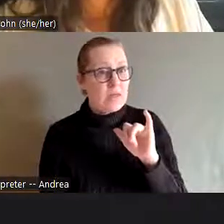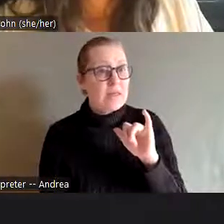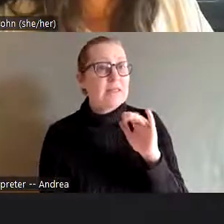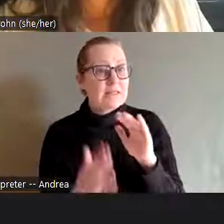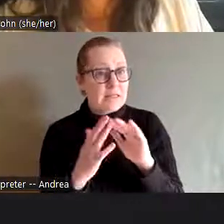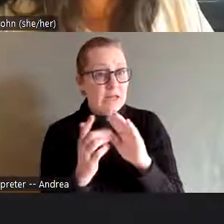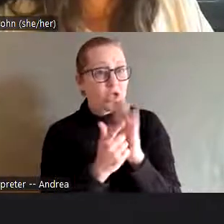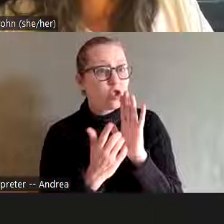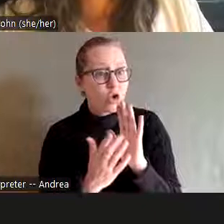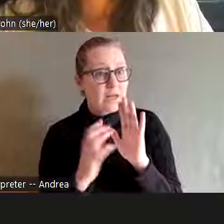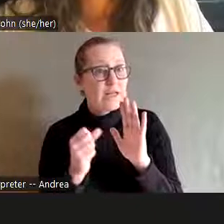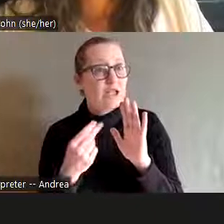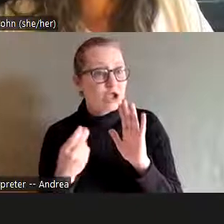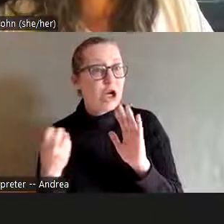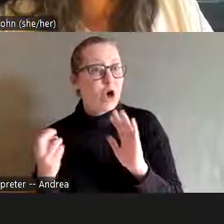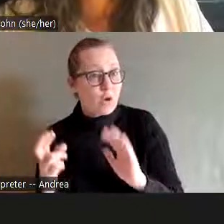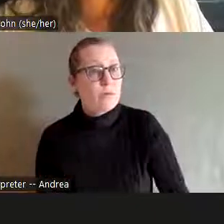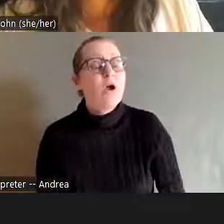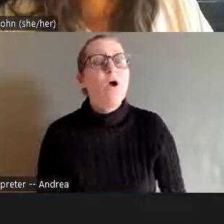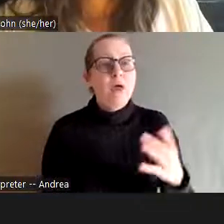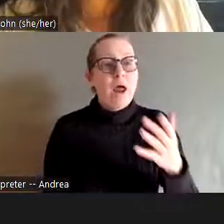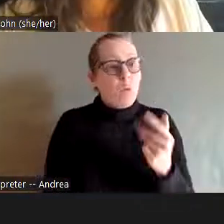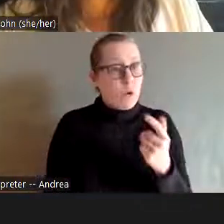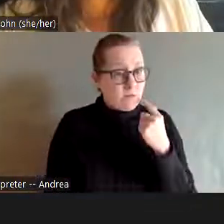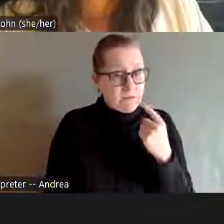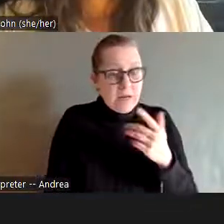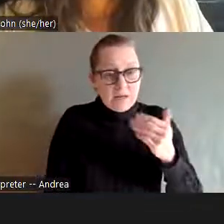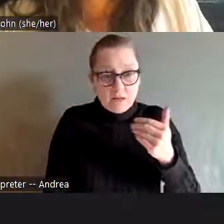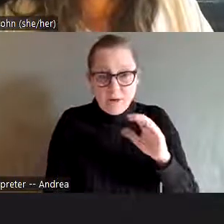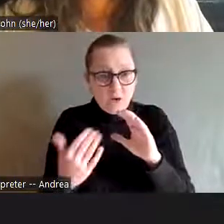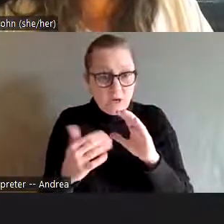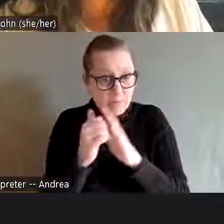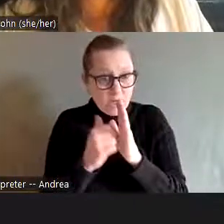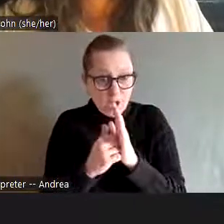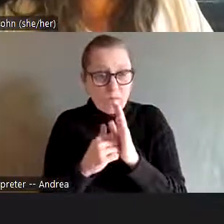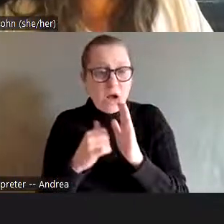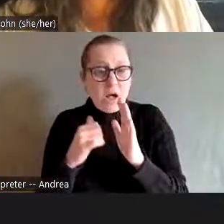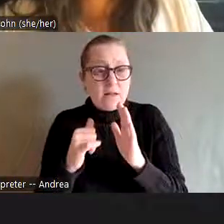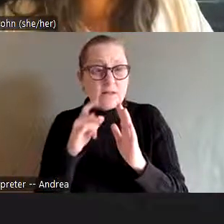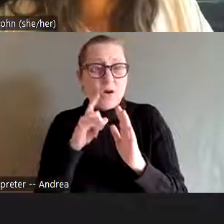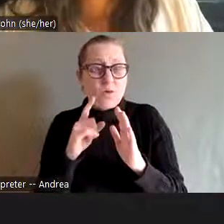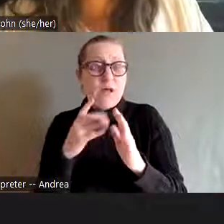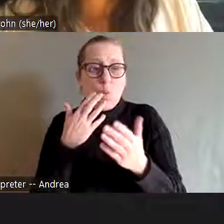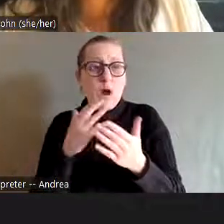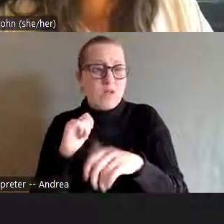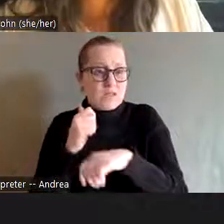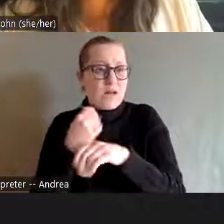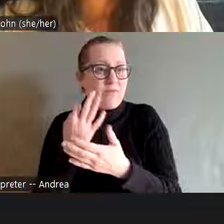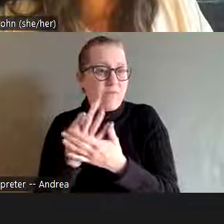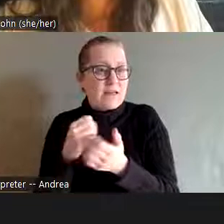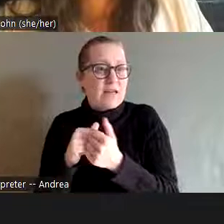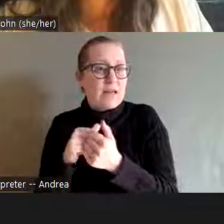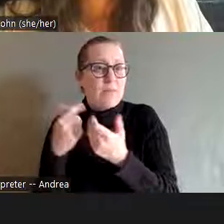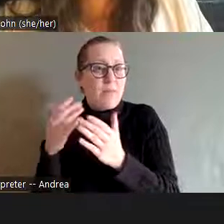I just wanted to say this, regardless of the email account, is a well-established fact in public records law